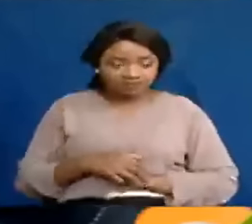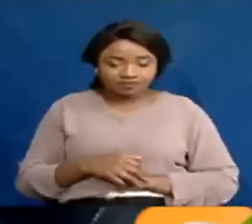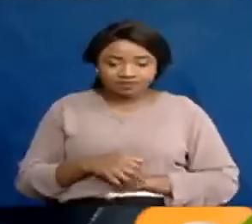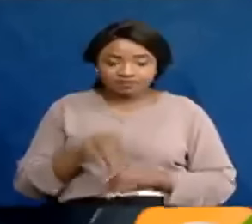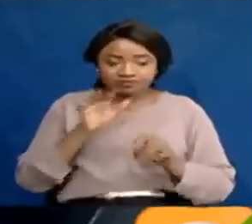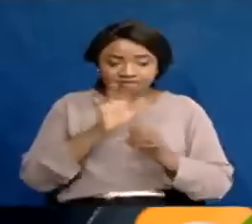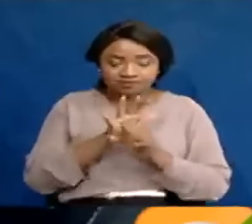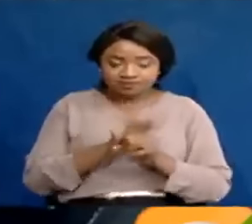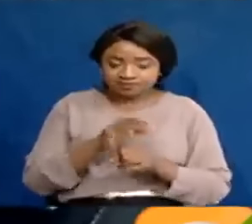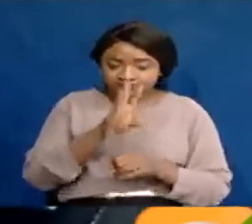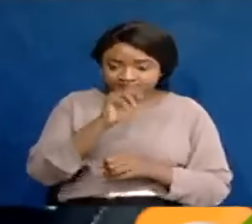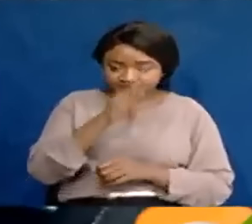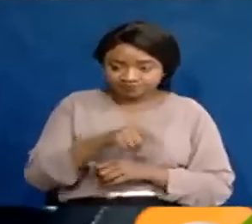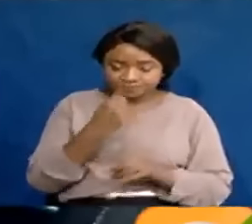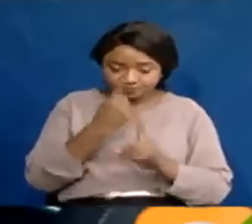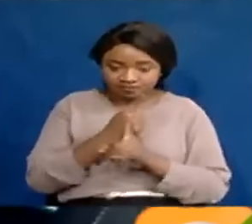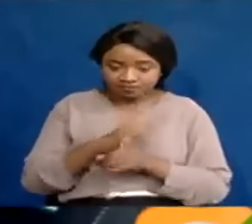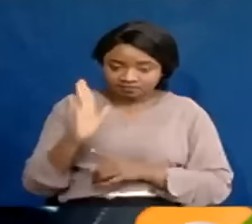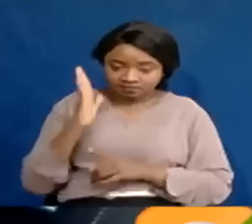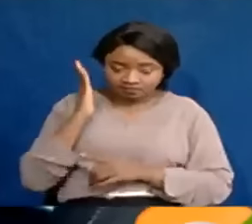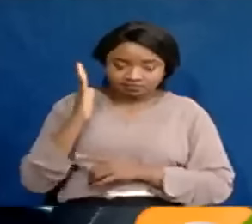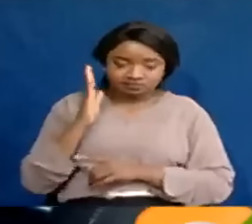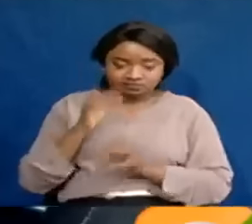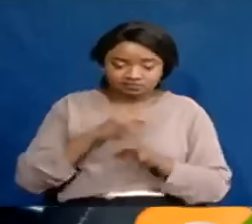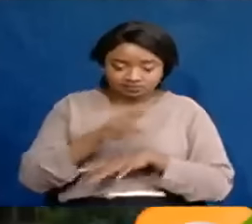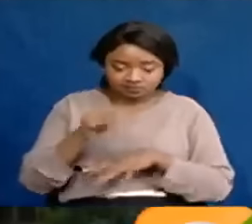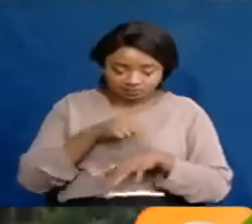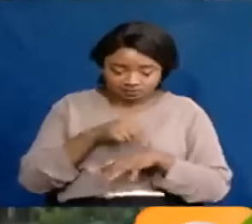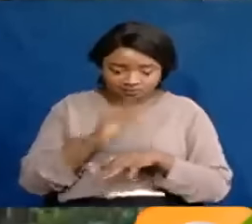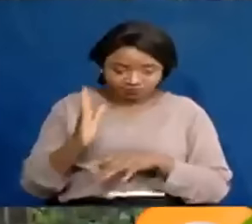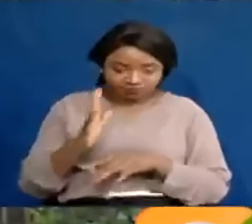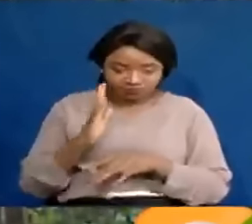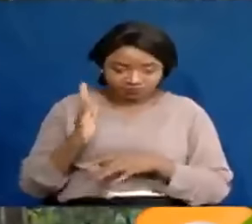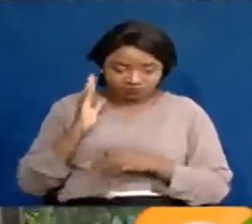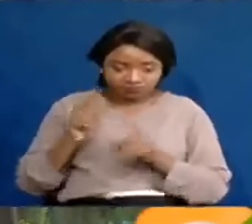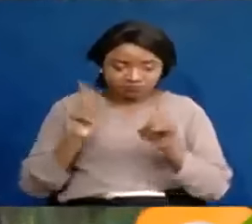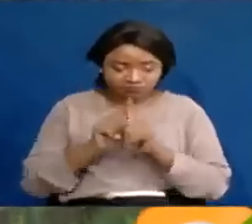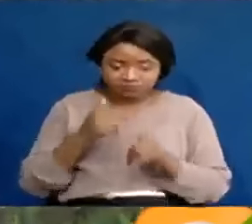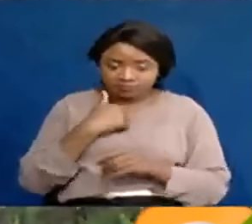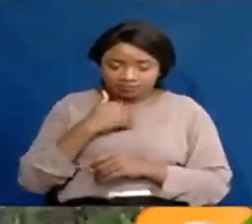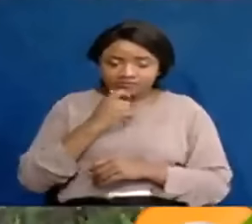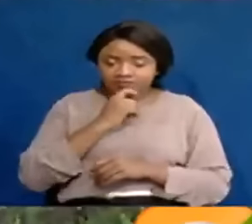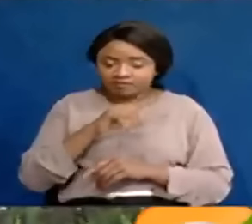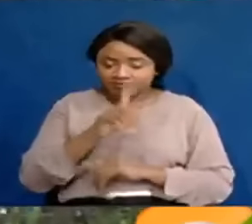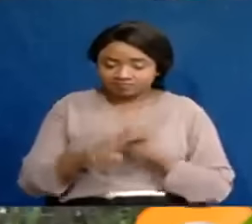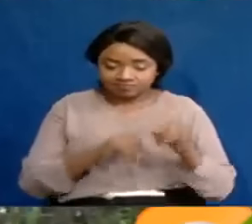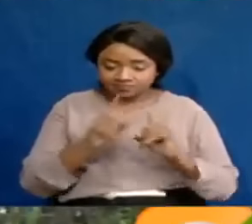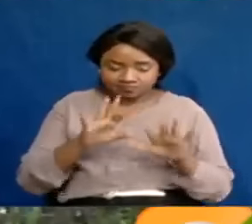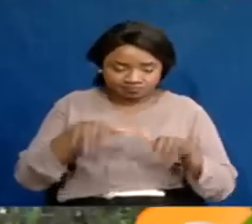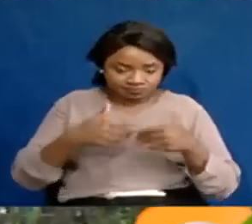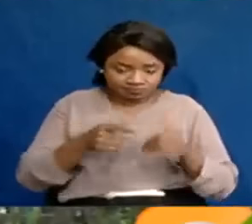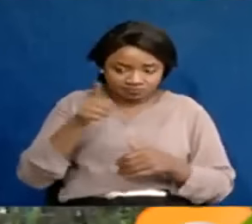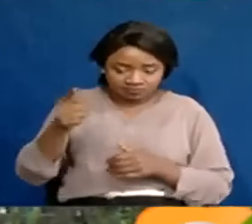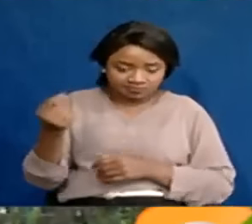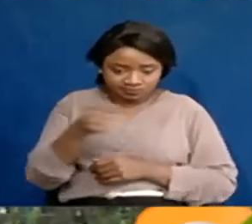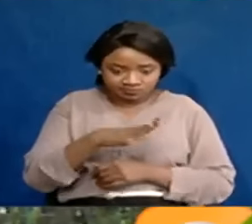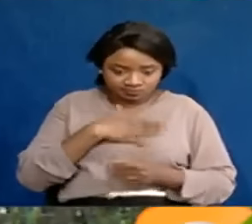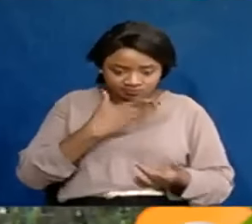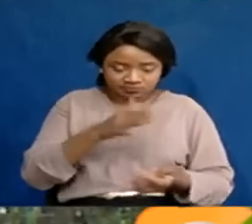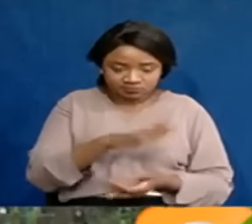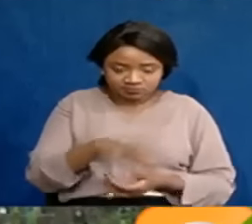Members of the National Assembly Security and National Administration Committee questioning the renovation expenditure in his office for the financial year